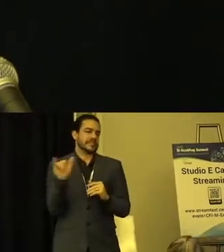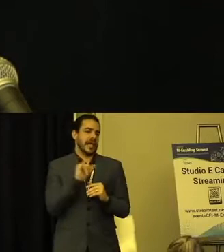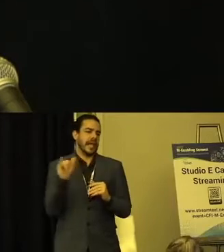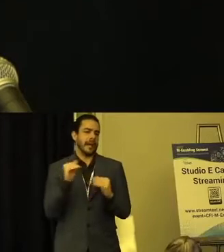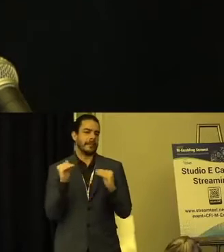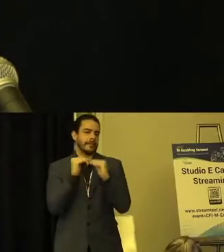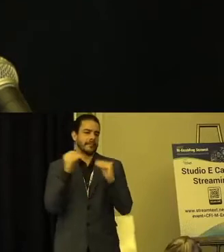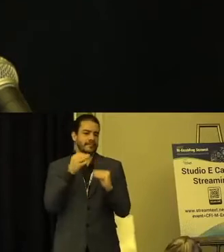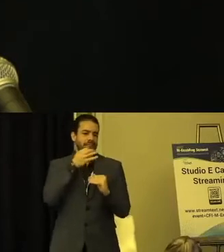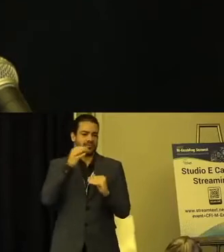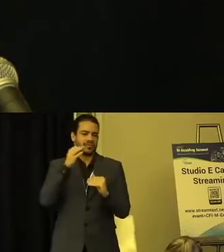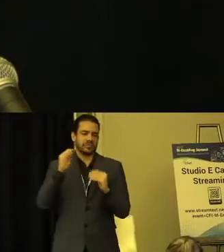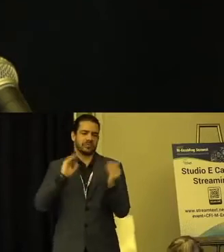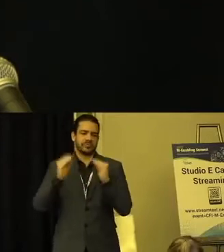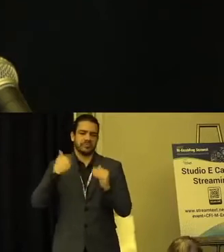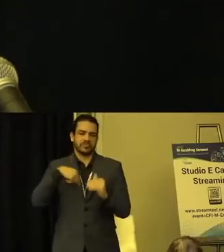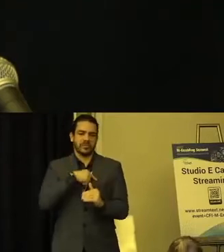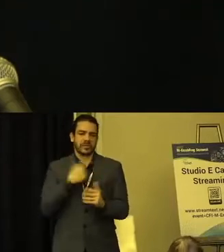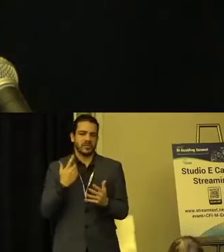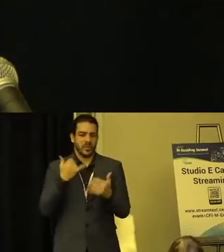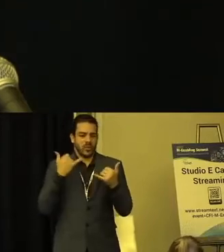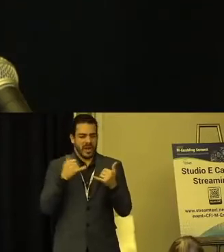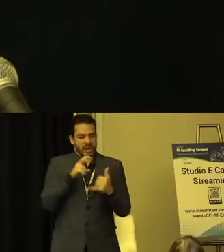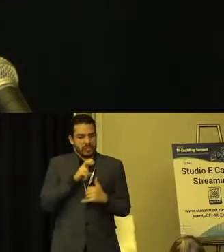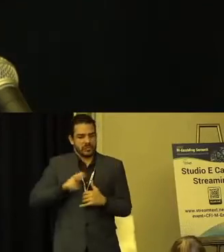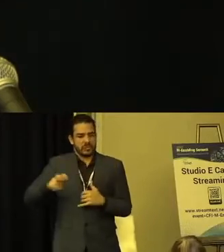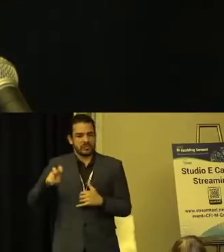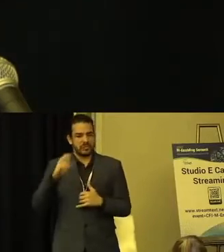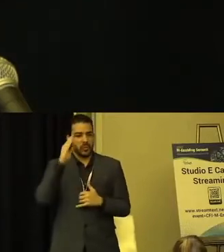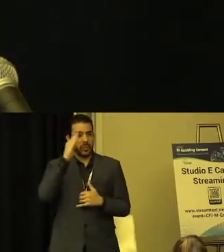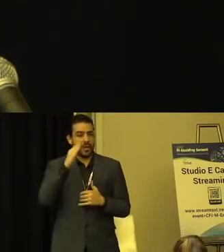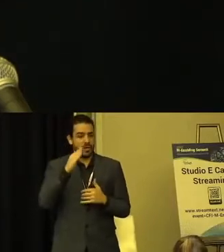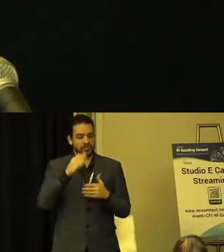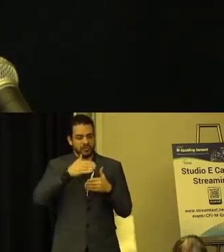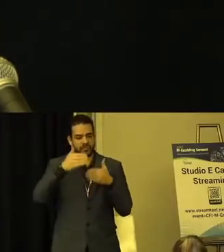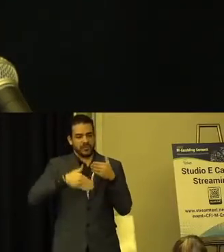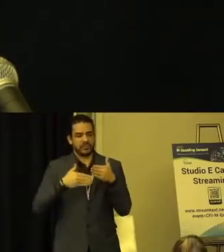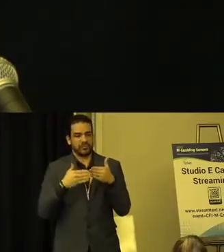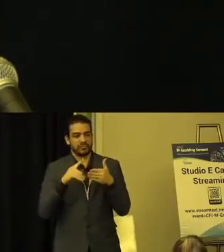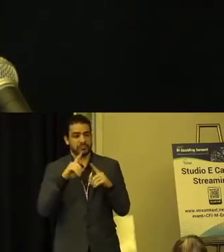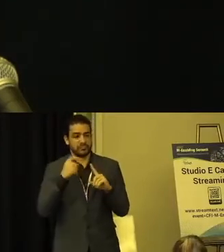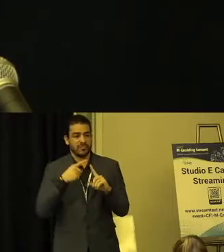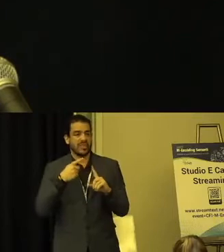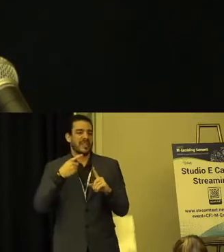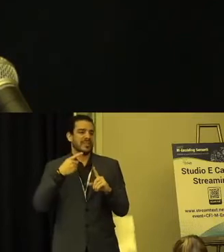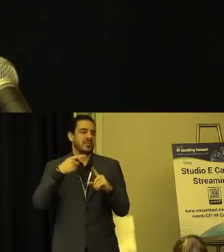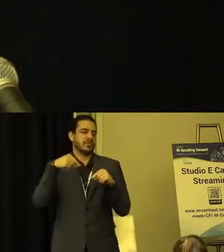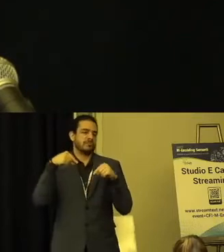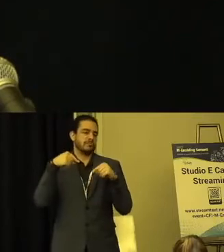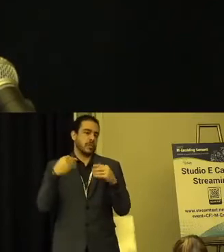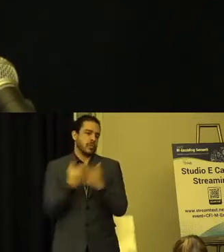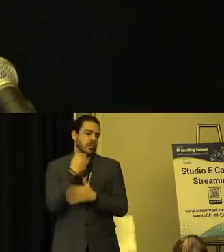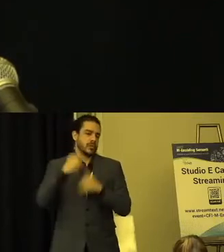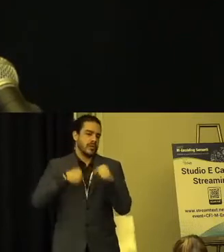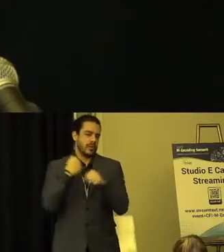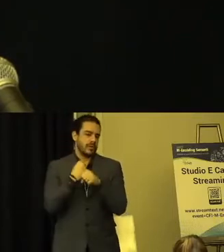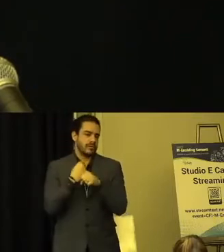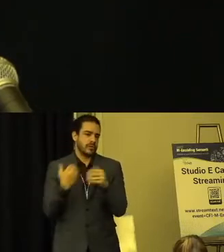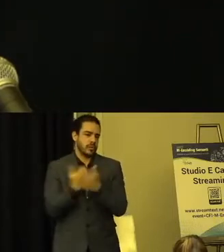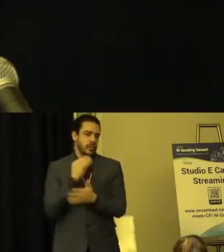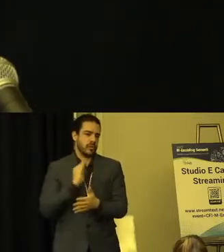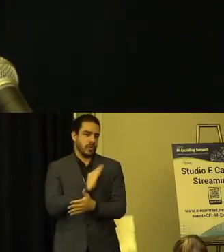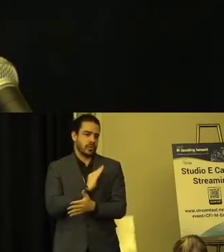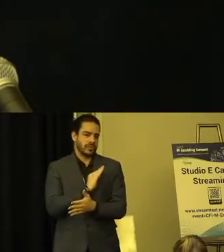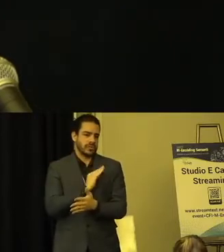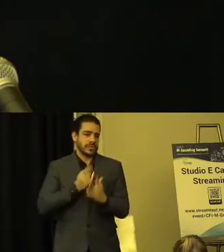through is effectively going to be completed at the start of the new year. The new board that was just elected is